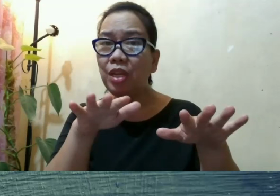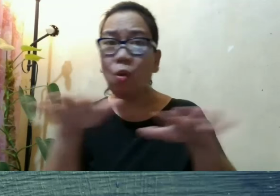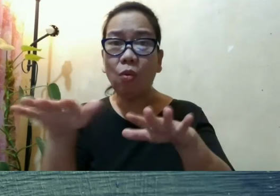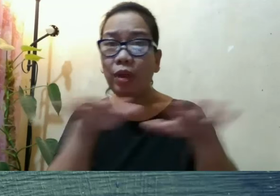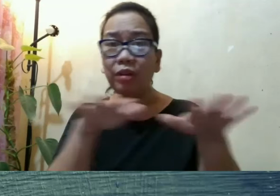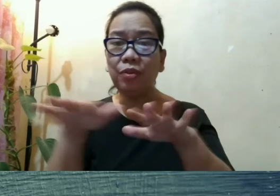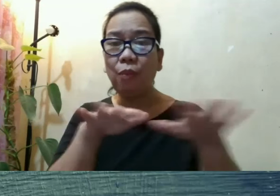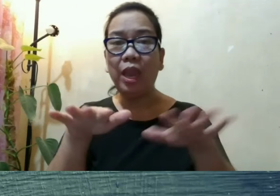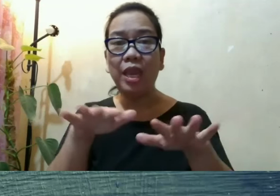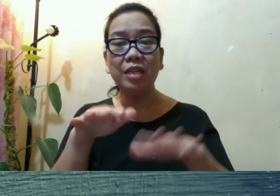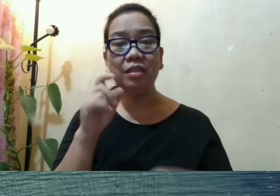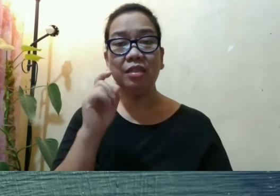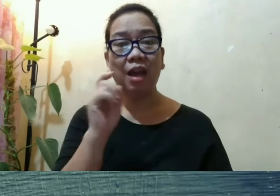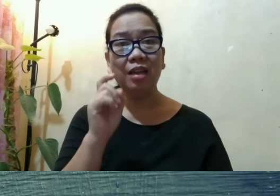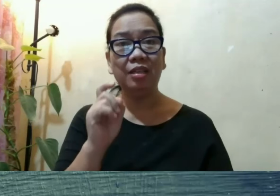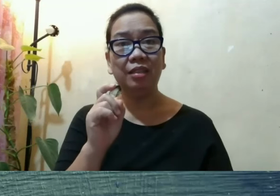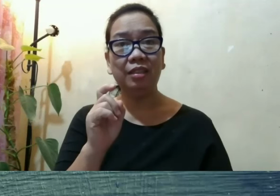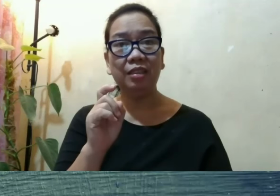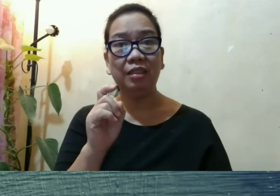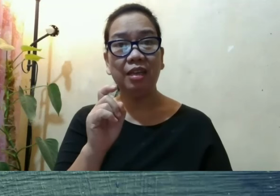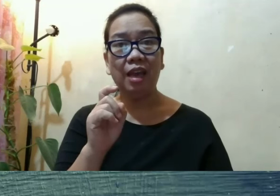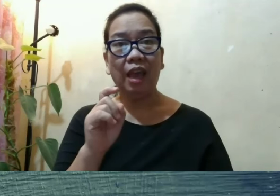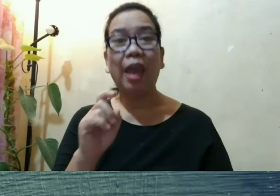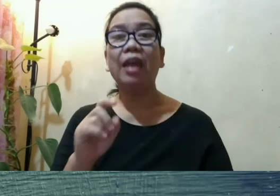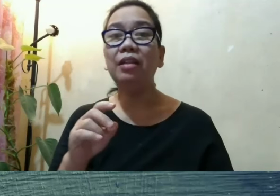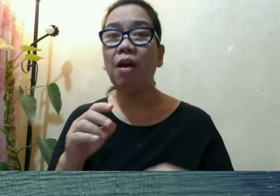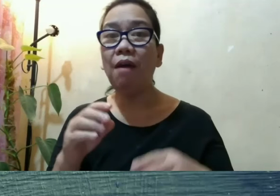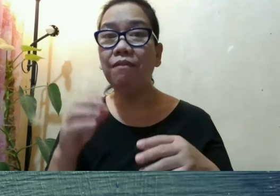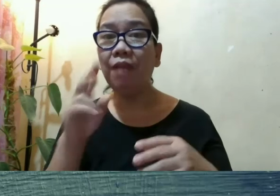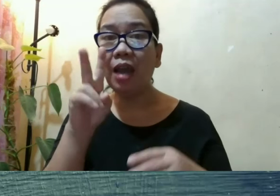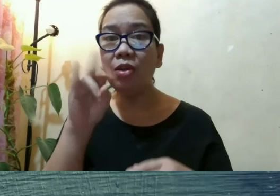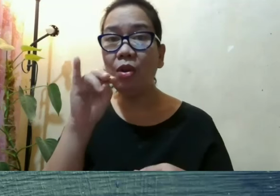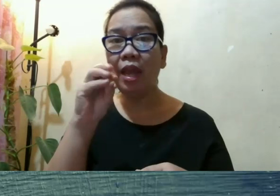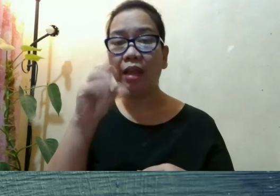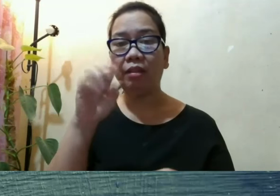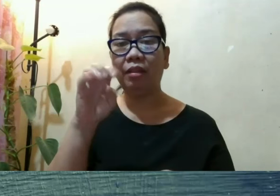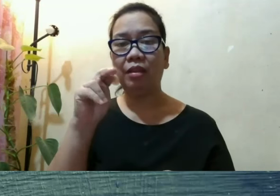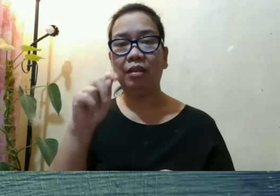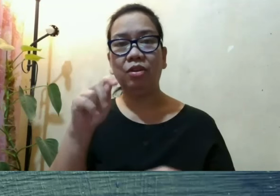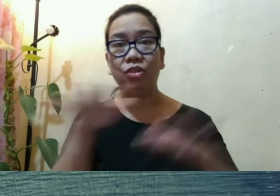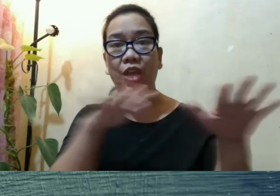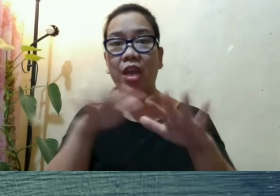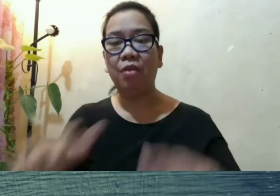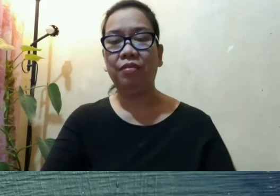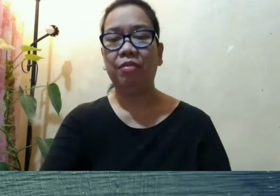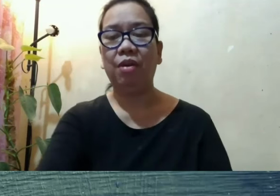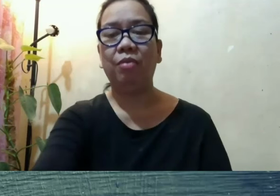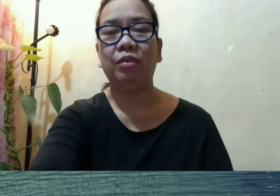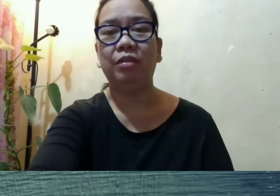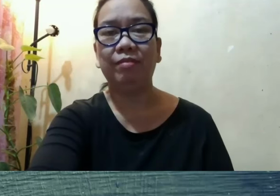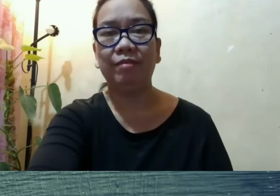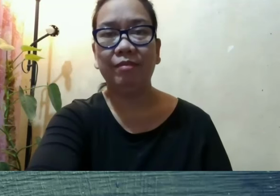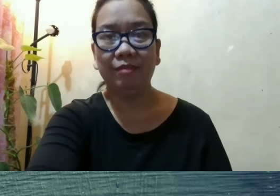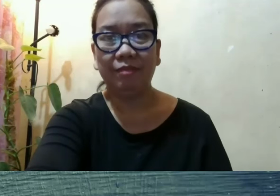As we know, earthquake is a sudden and violent shaking of the